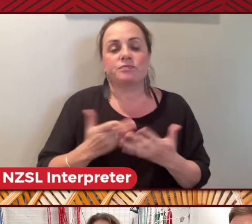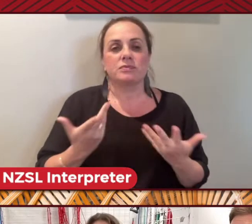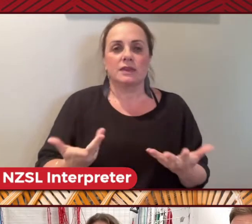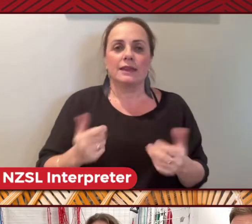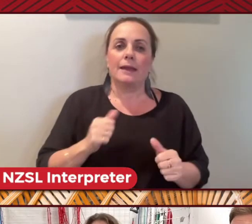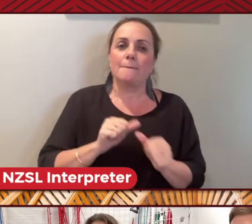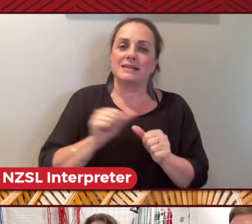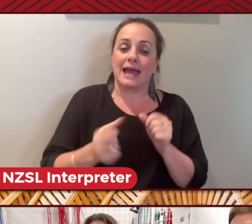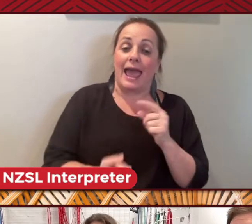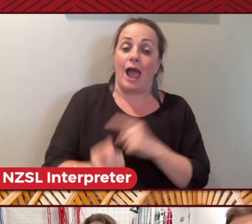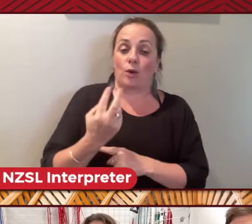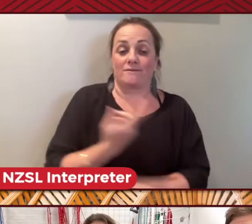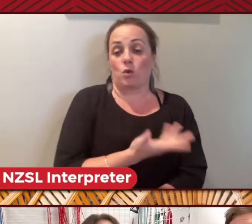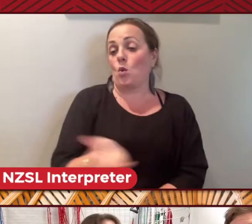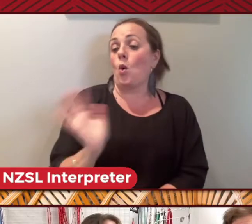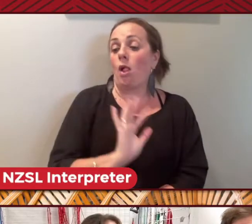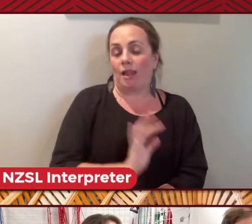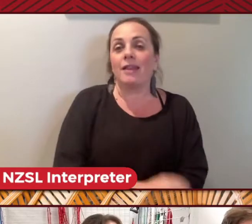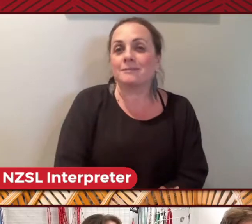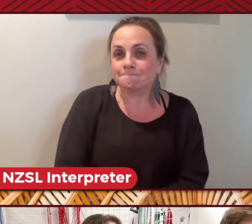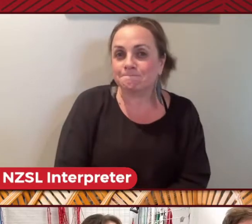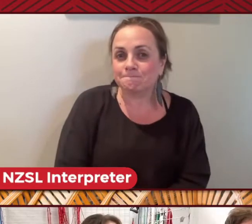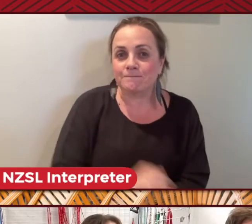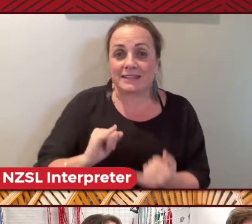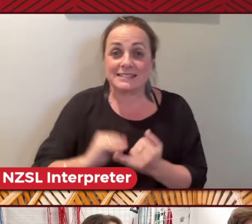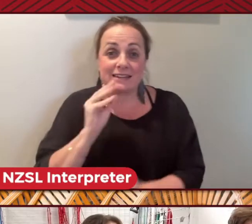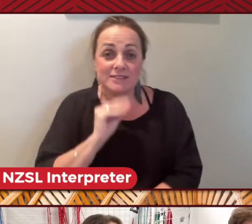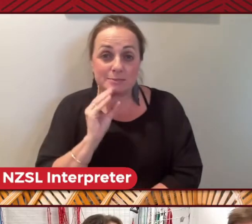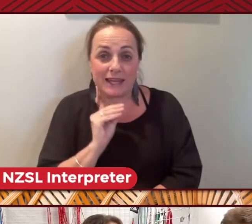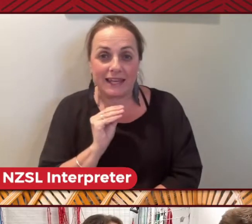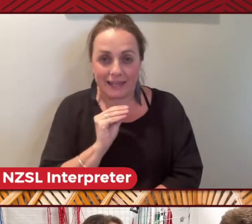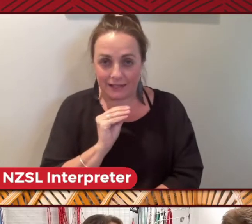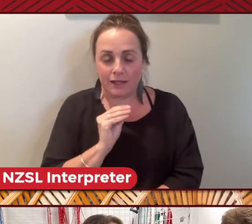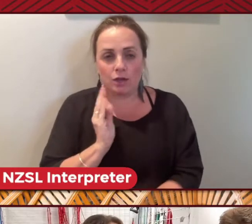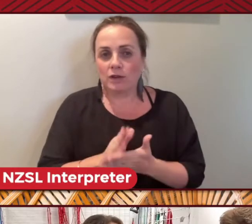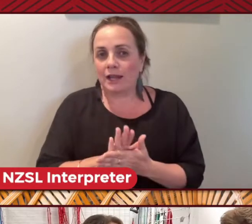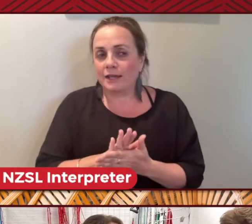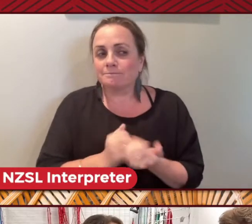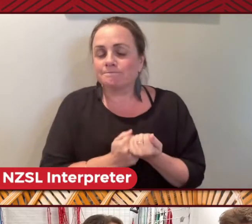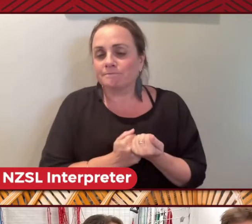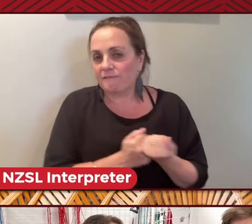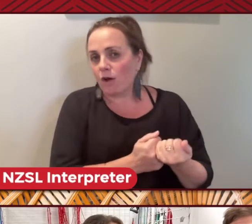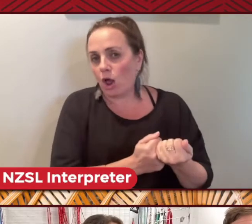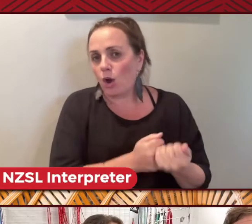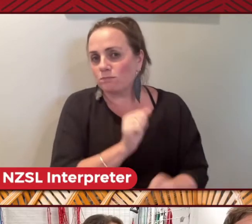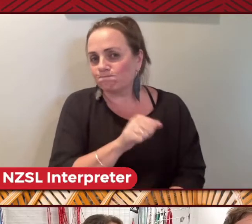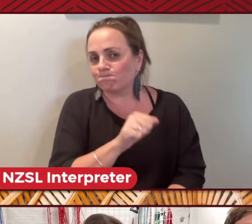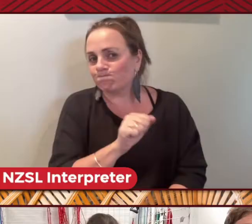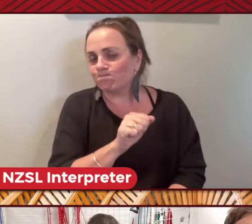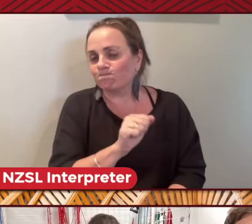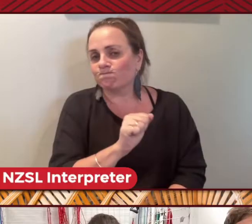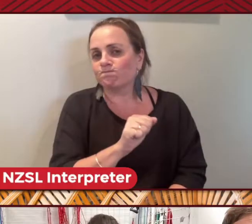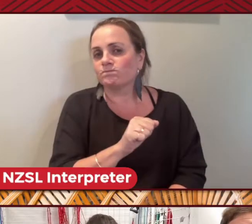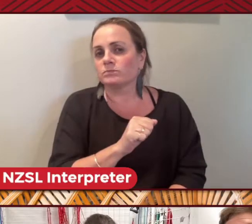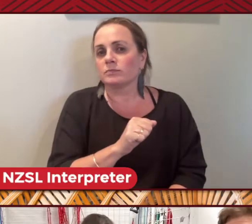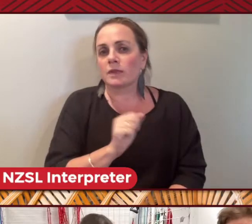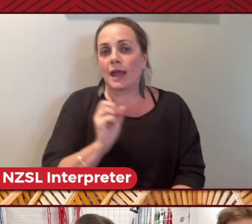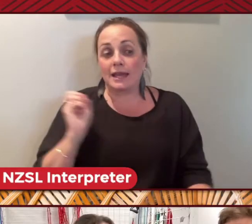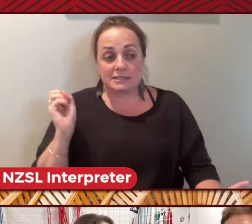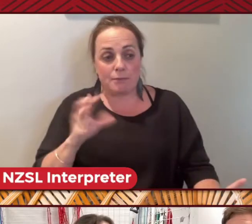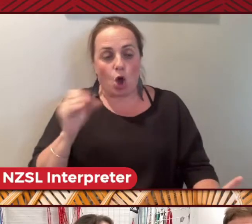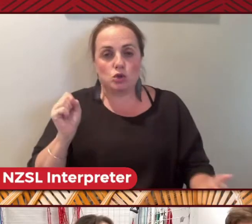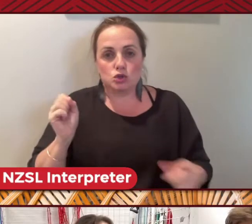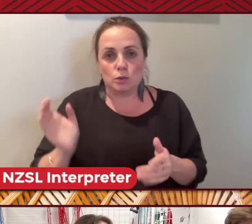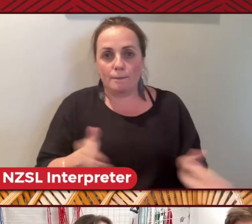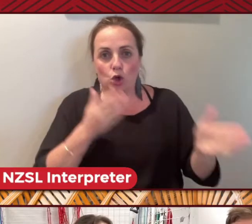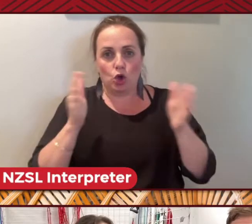better outcome for everyone. Yeah, this is Stephen speaking. So just reiterating what the girls have said, it's exposing them to